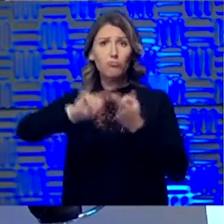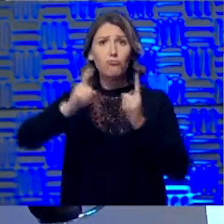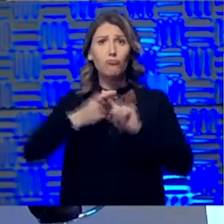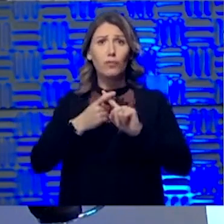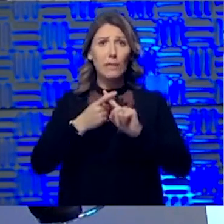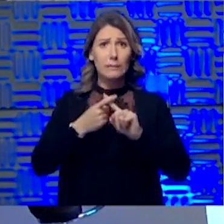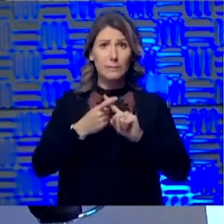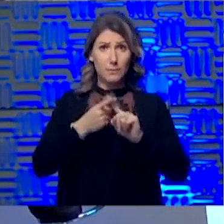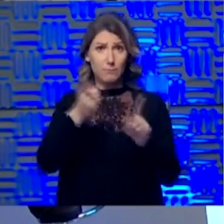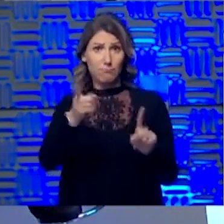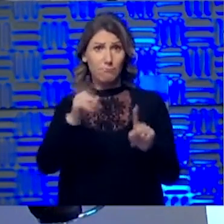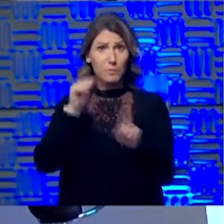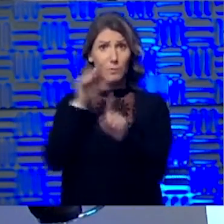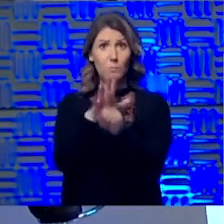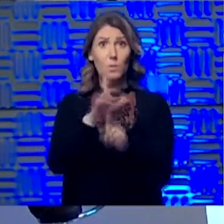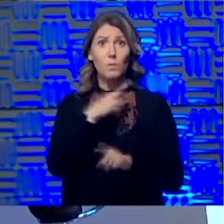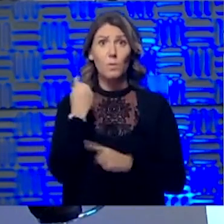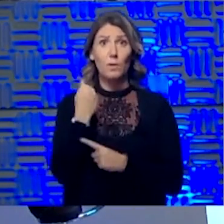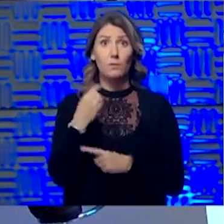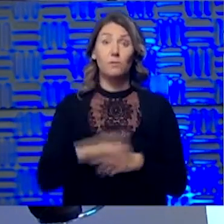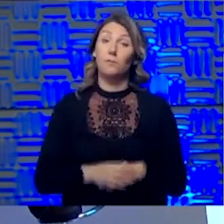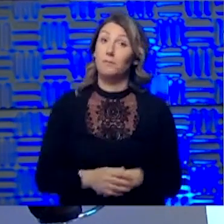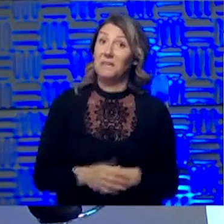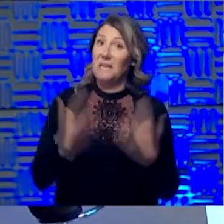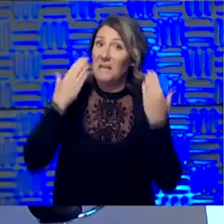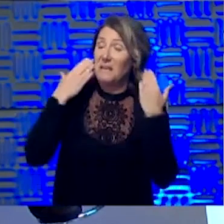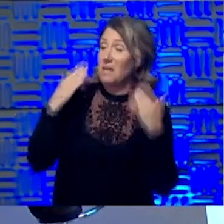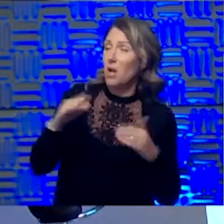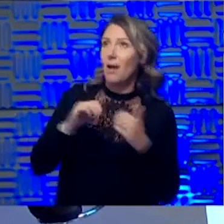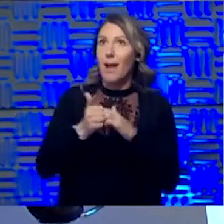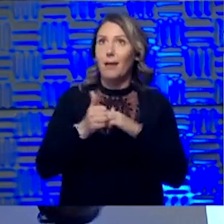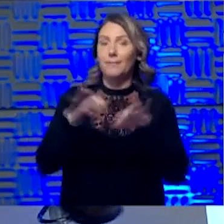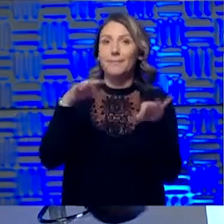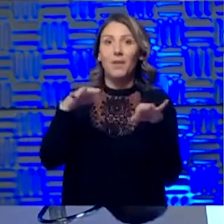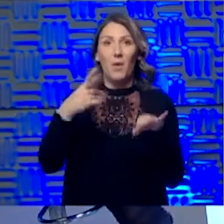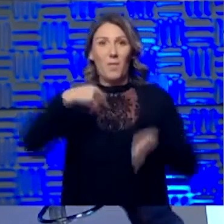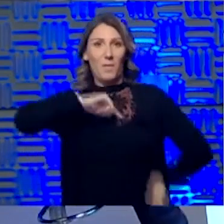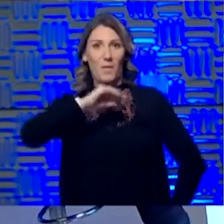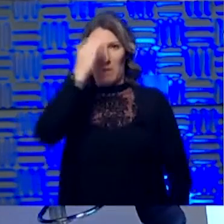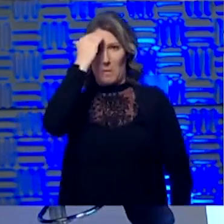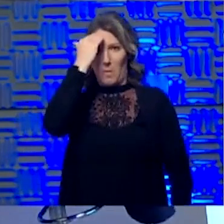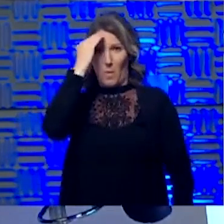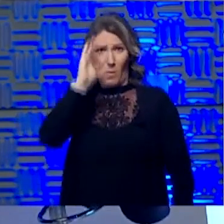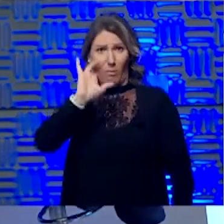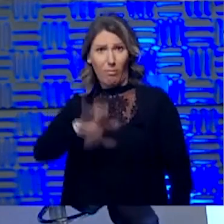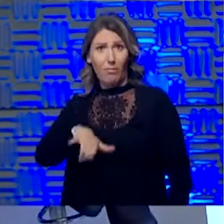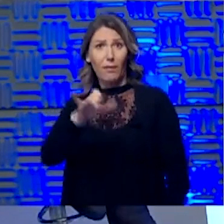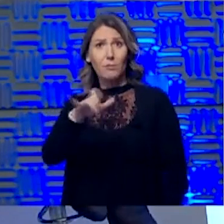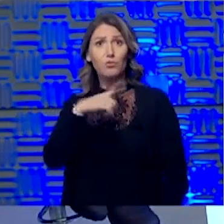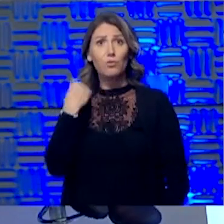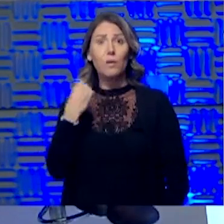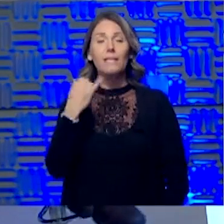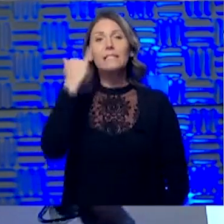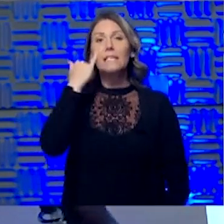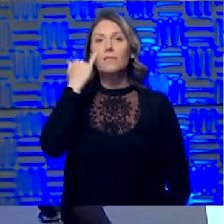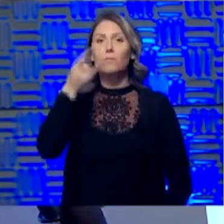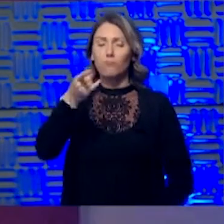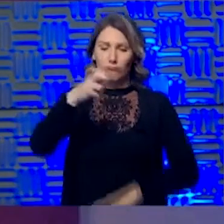define it's harder. Go ahead. Well, I don't know how to They're define the risk. they're definitely taking a exactly. risk. With the risk, right? What are they risking? So if you're sitting at a